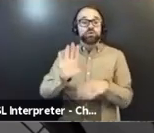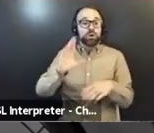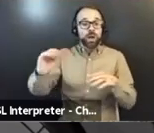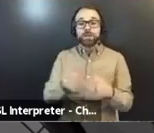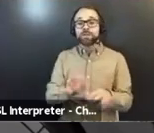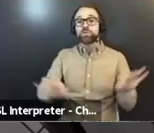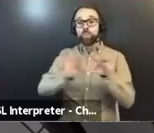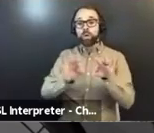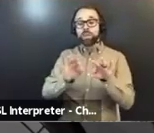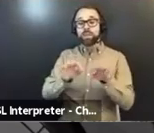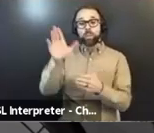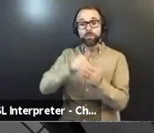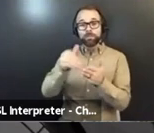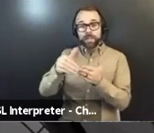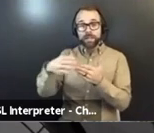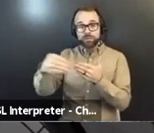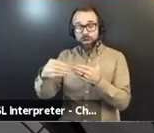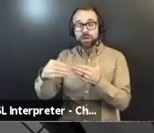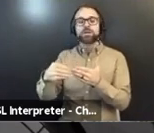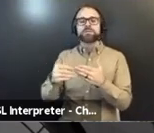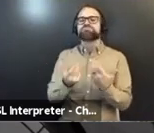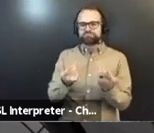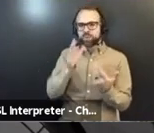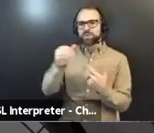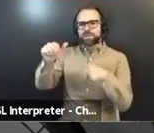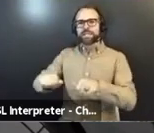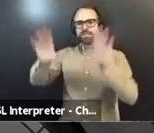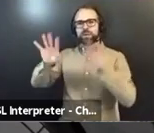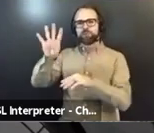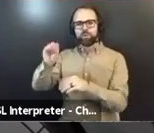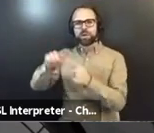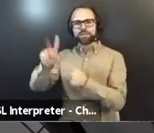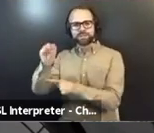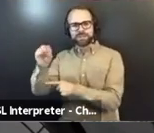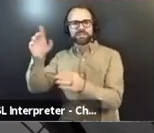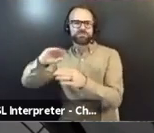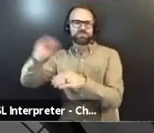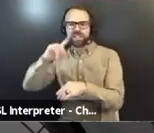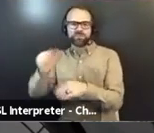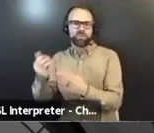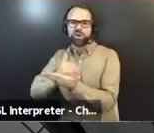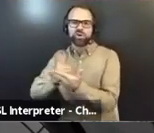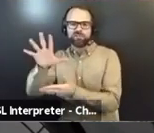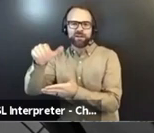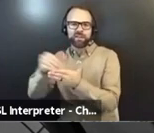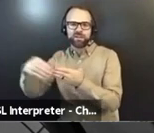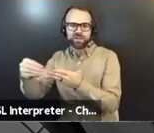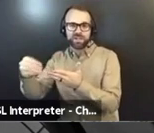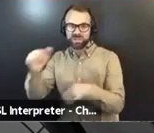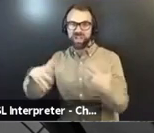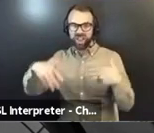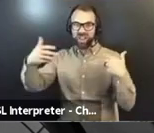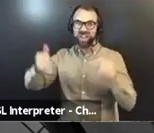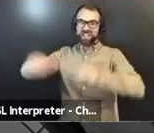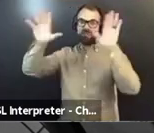typically looking to give away between 40 and 60% of your company in equity to raise, let's say, $500,000. That's a lot of